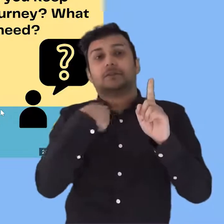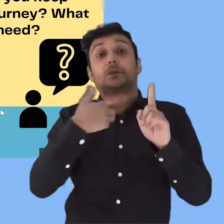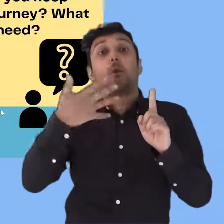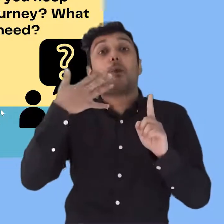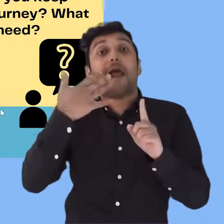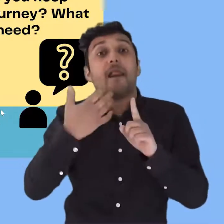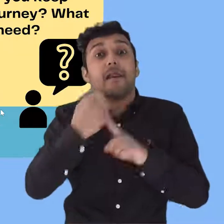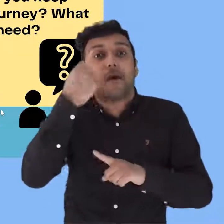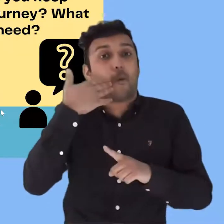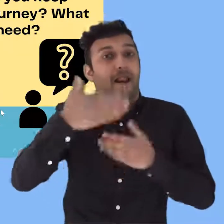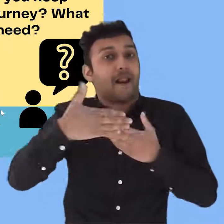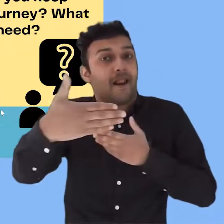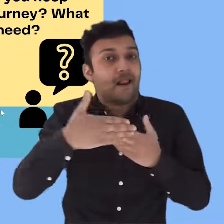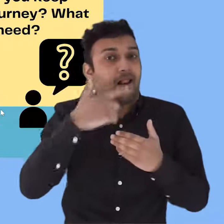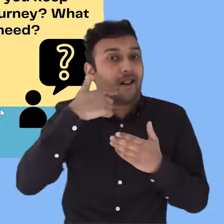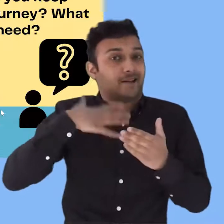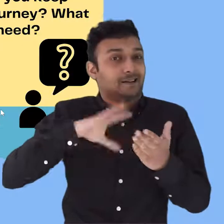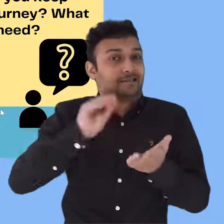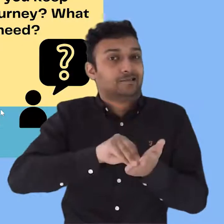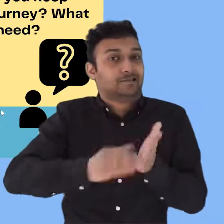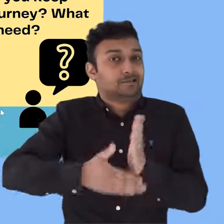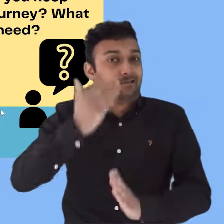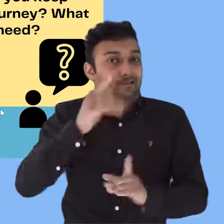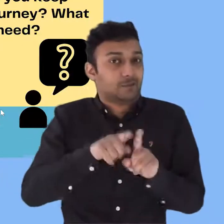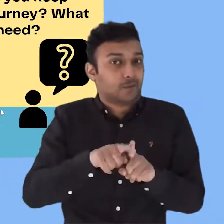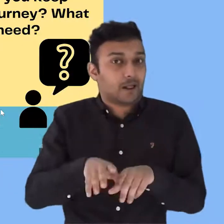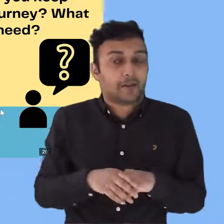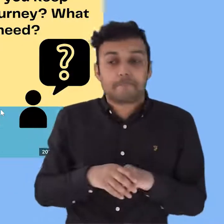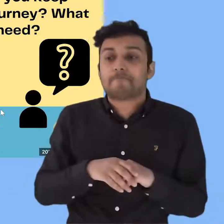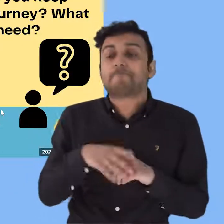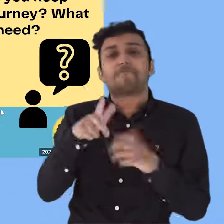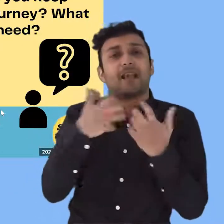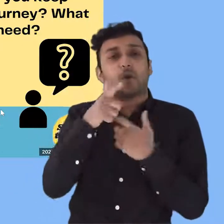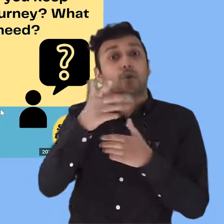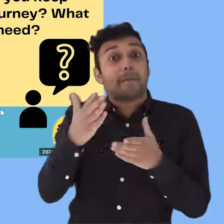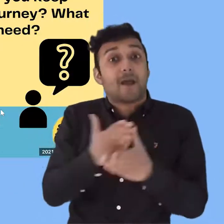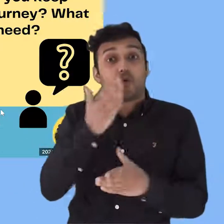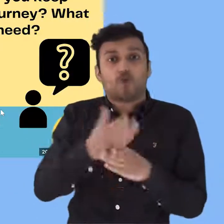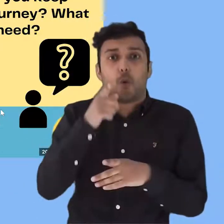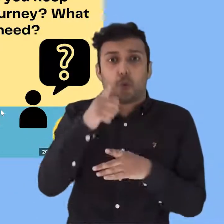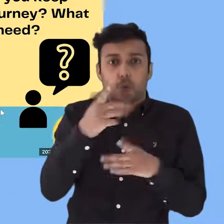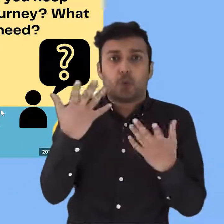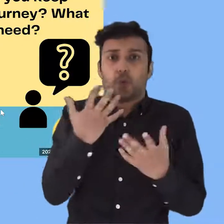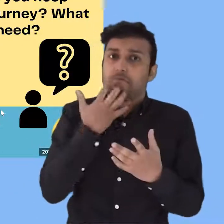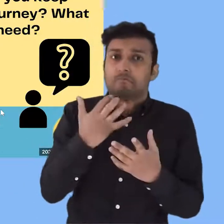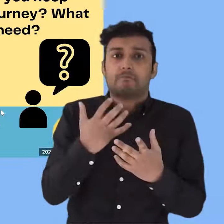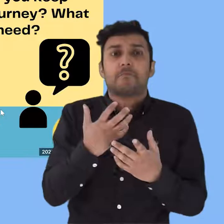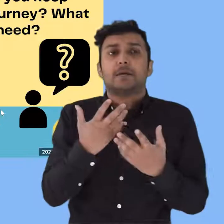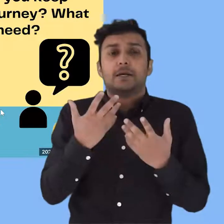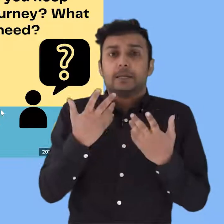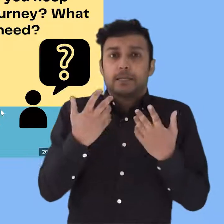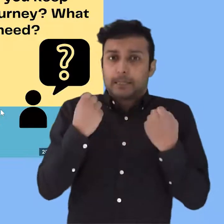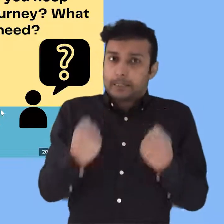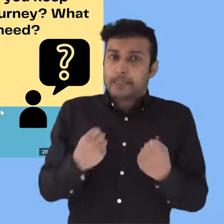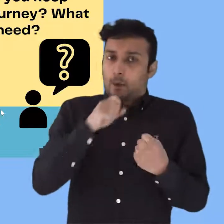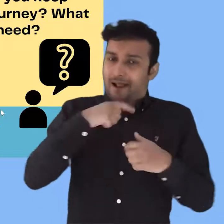keep on going on this anti-racist journey? Do you need other colleagues to be involved as well, so you can work